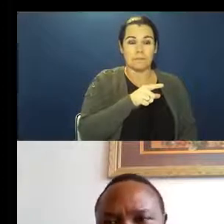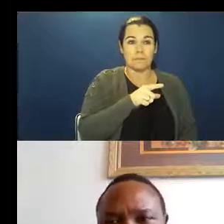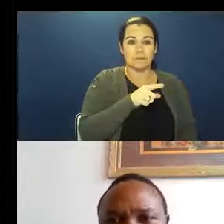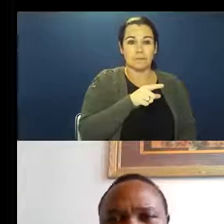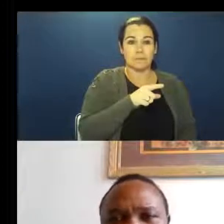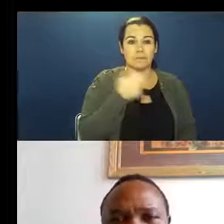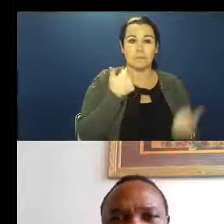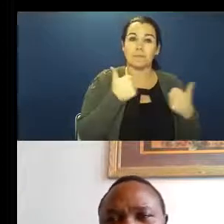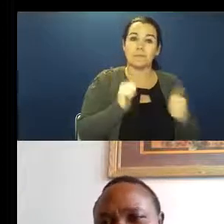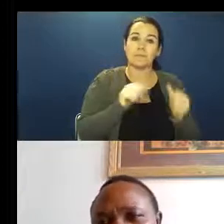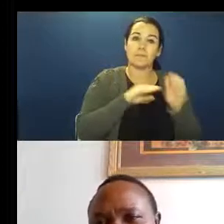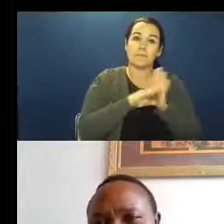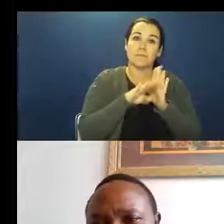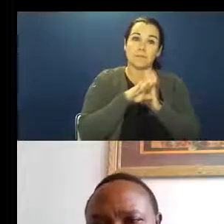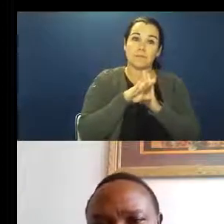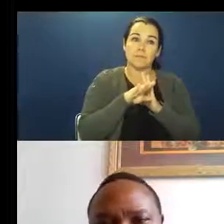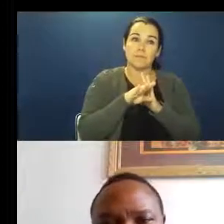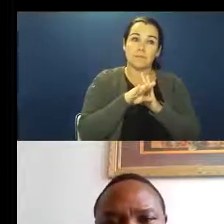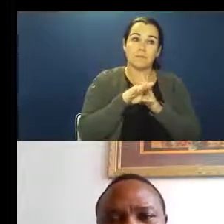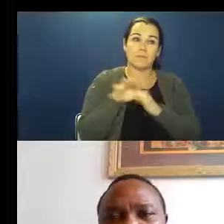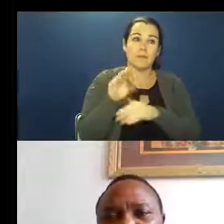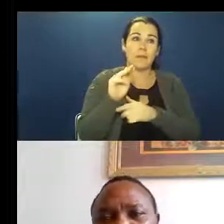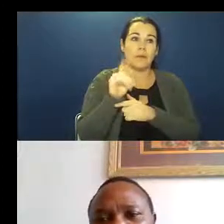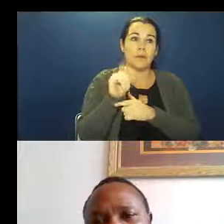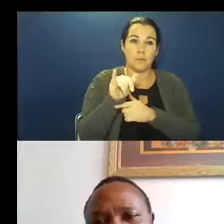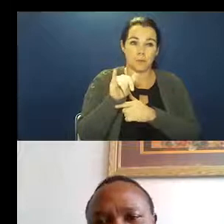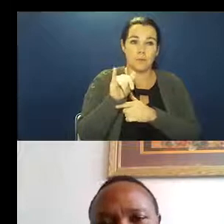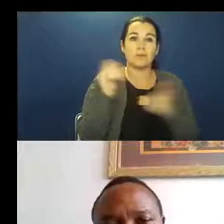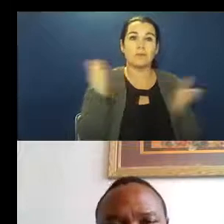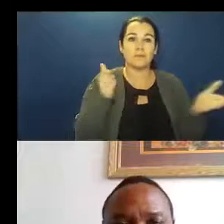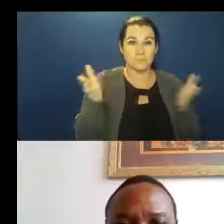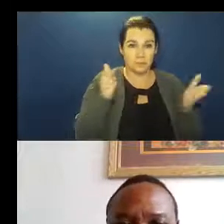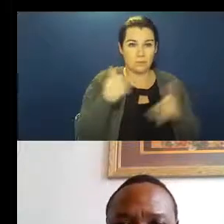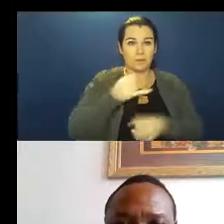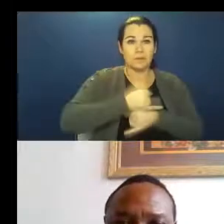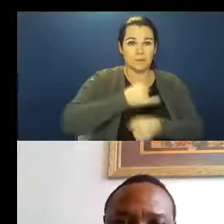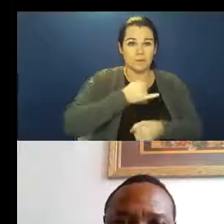develop the capacity of minority serving institutions to be able to participate